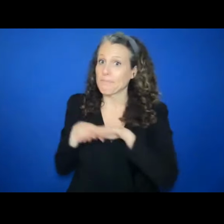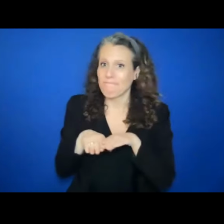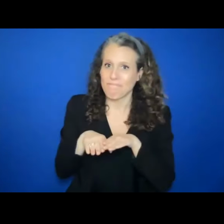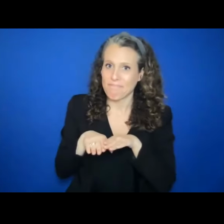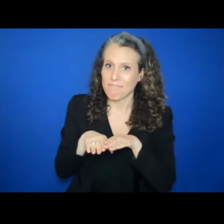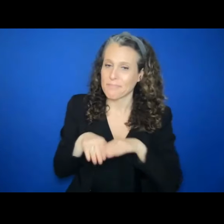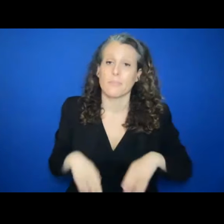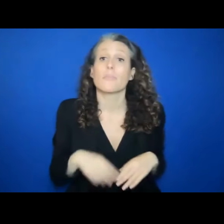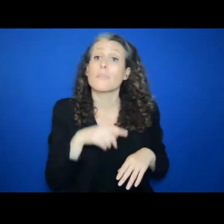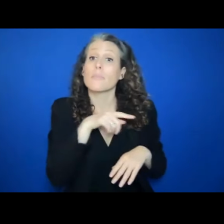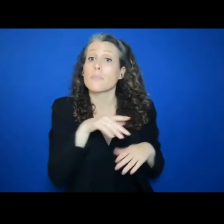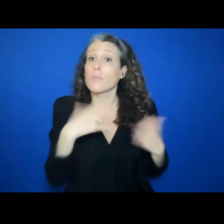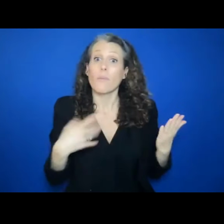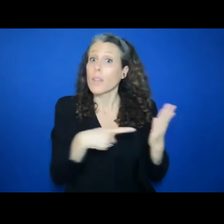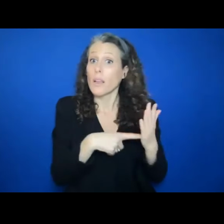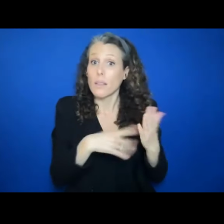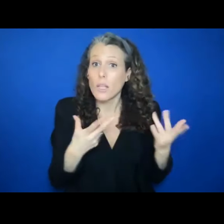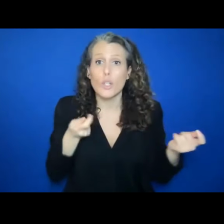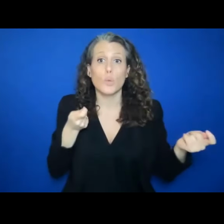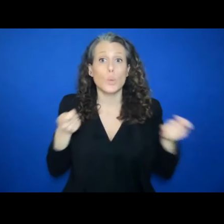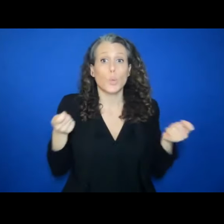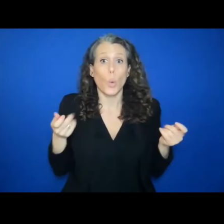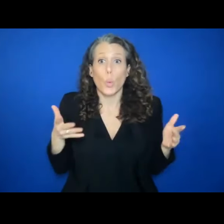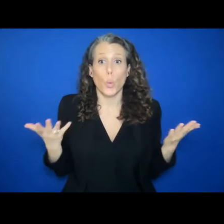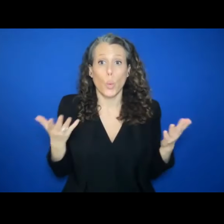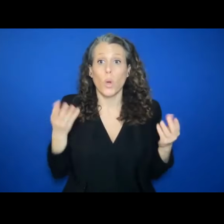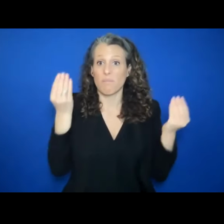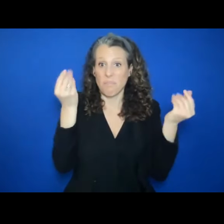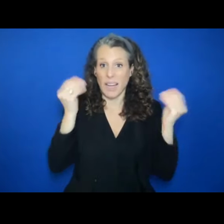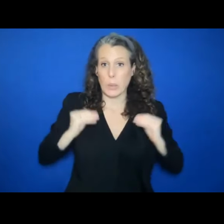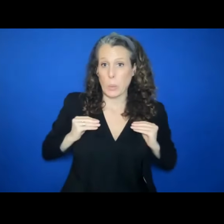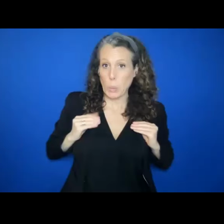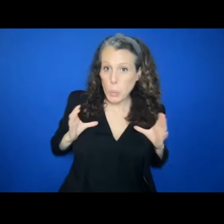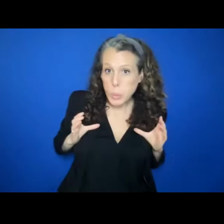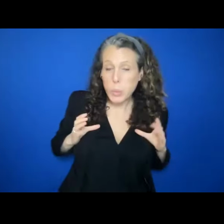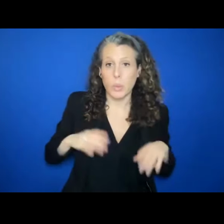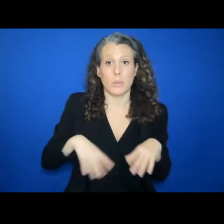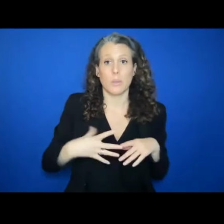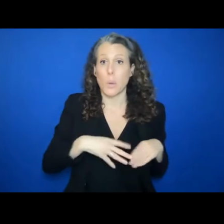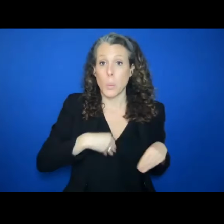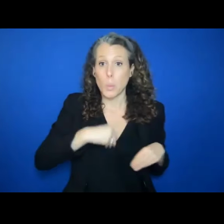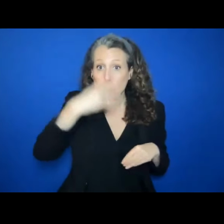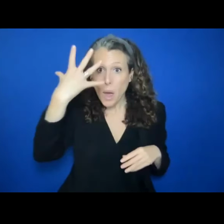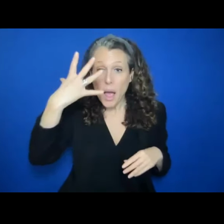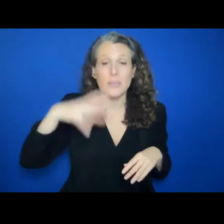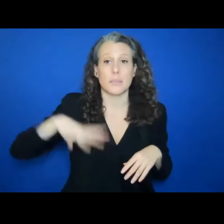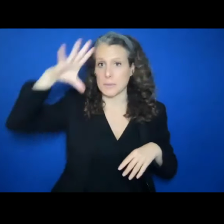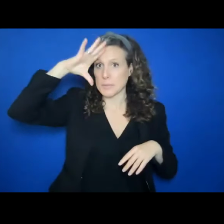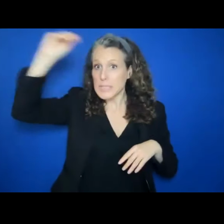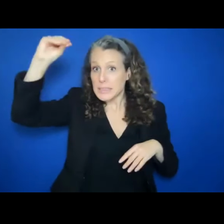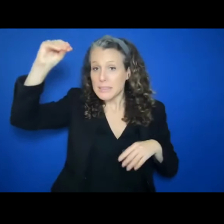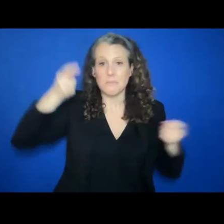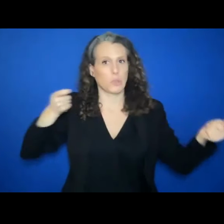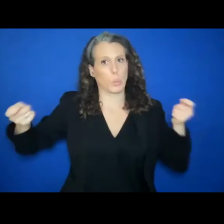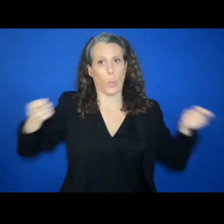it's designed by and controlled by affluent, able, white masculinity. And what this